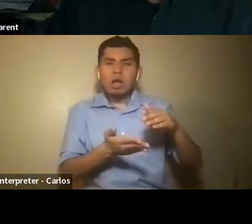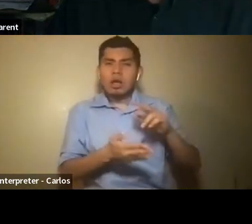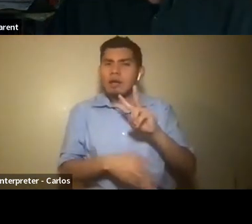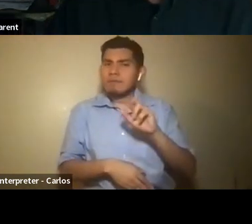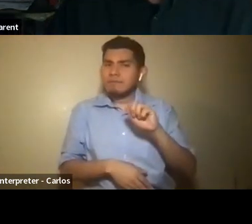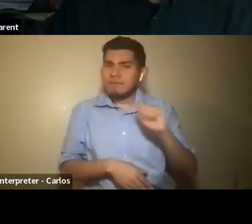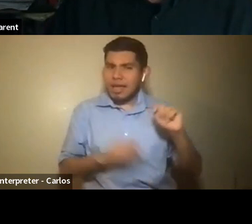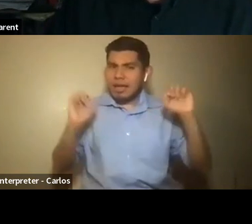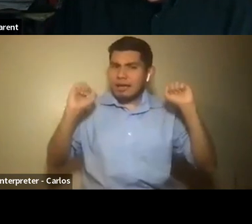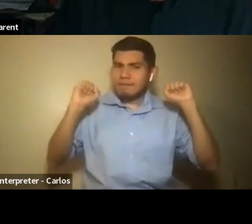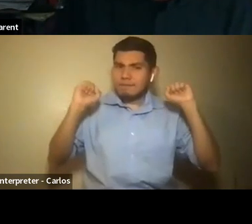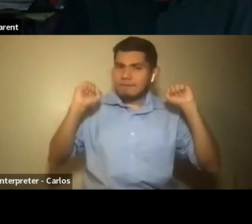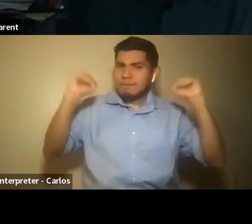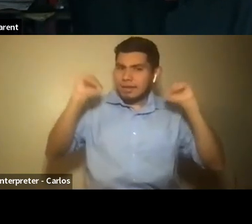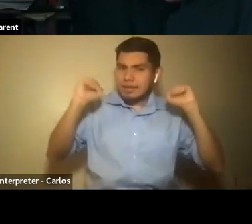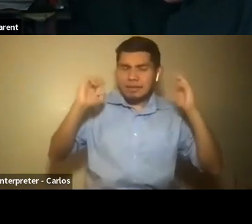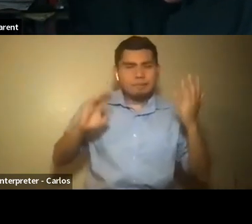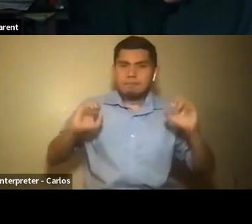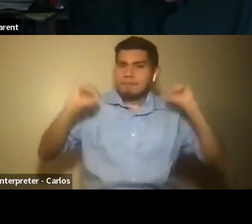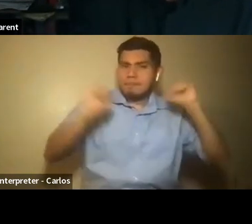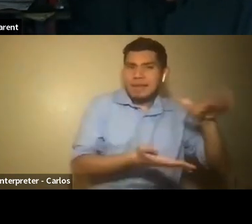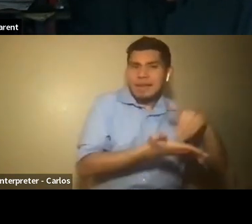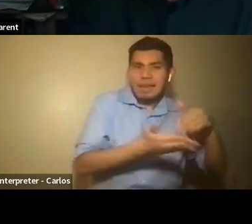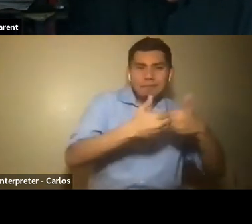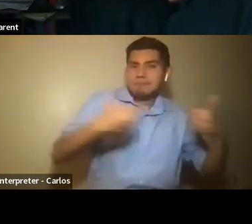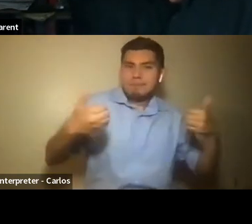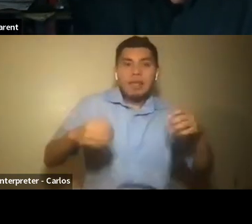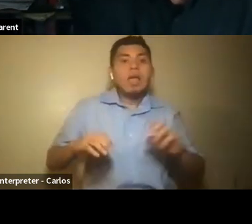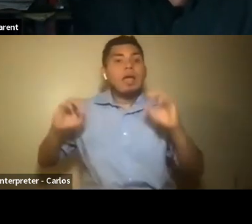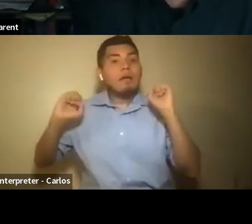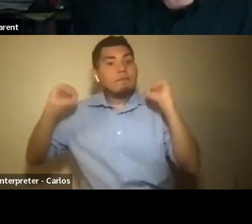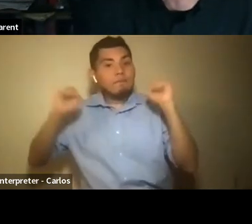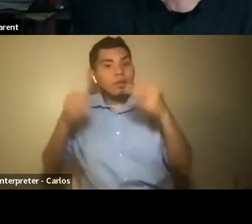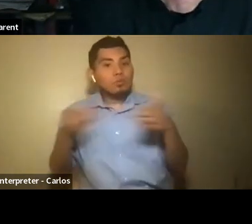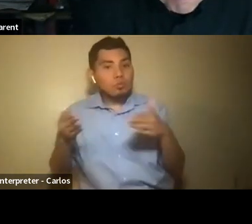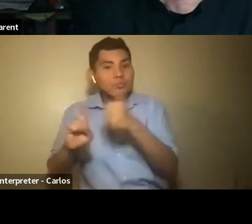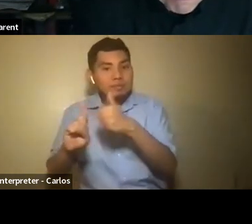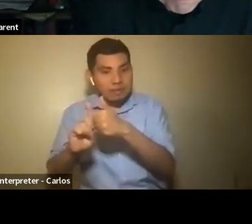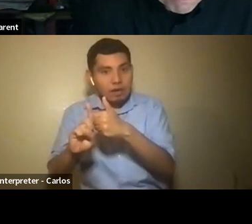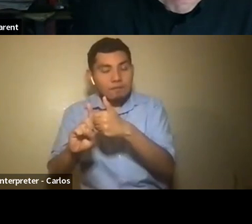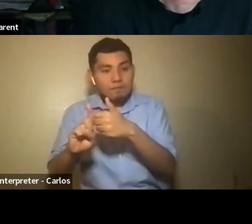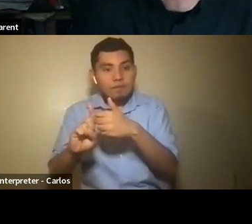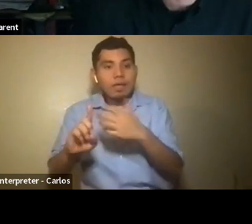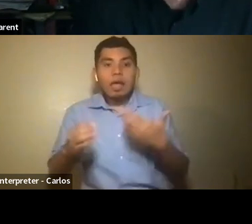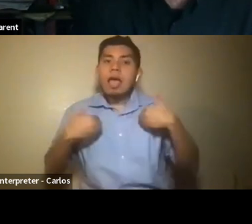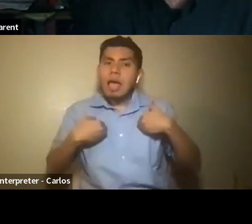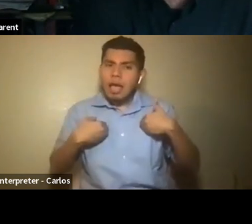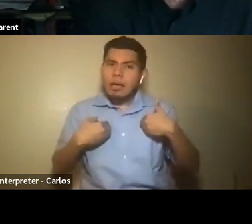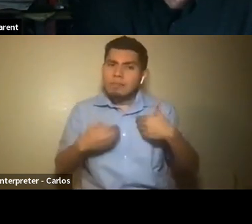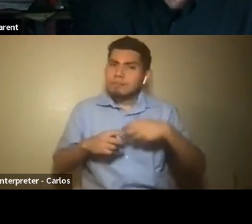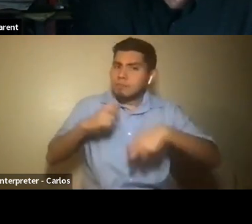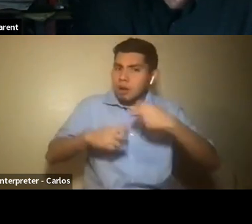Room improvements. The Fitness Center is a different facility. Within the fitness room itself, there are some substantial problems with the